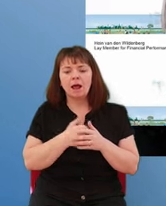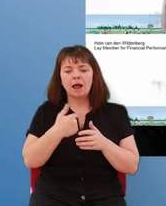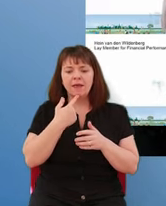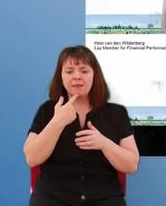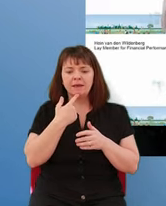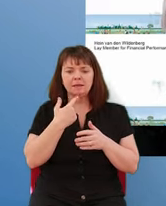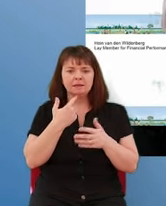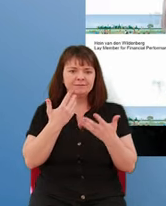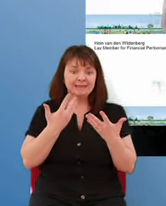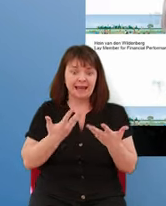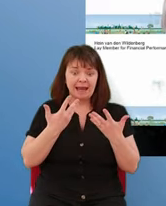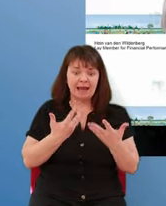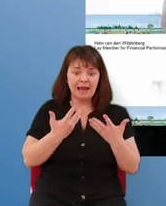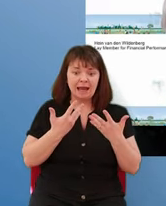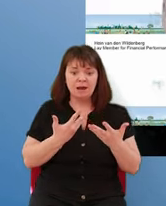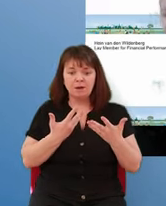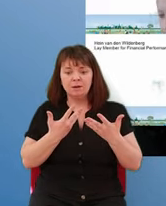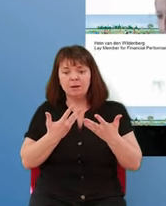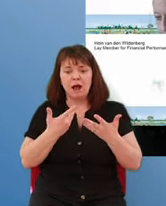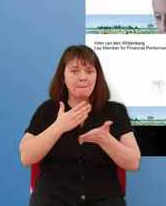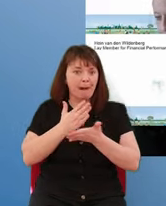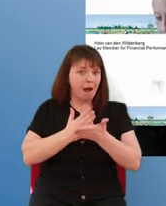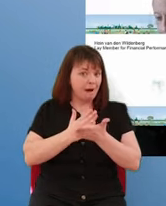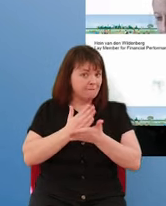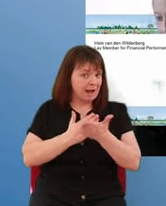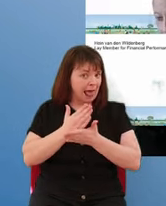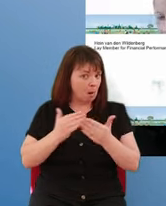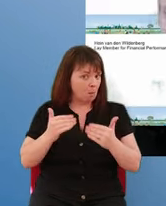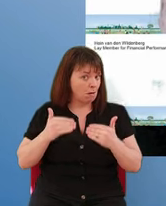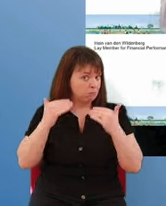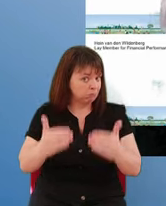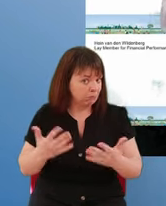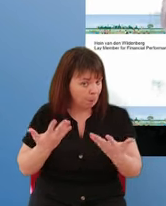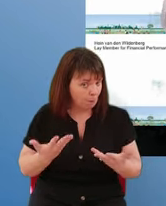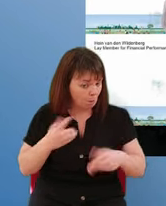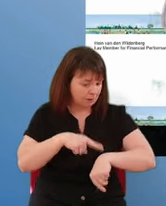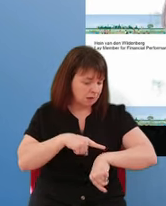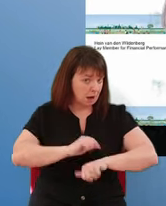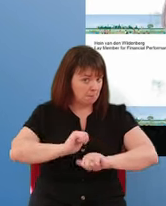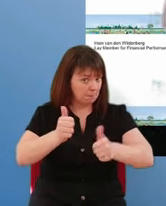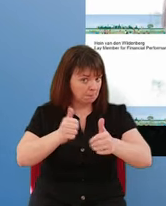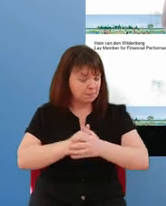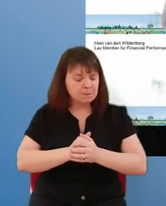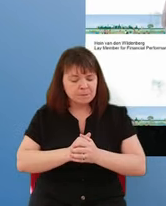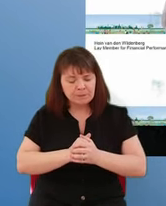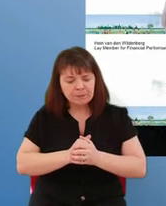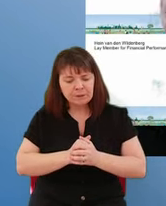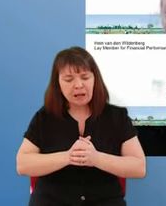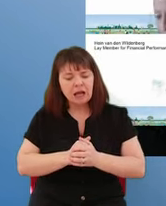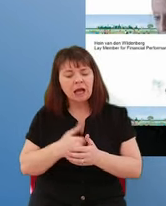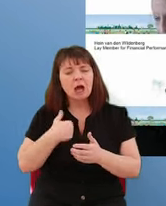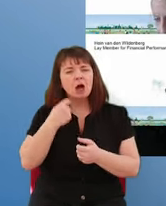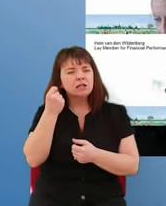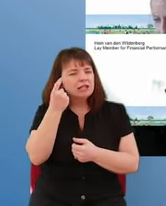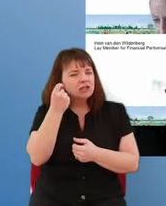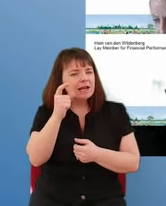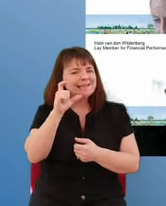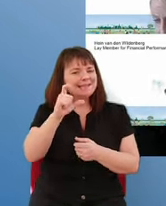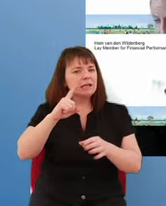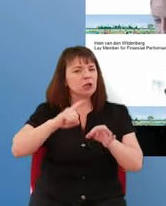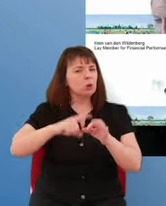Can I suggest that we do the CQC reports first and then come back to the diabetes recovery